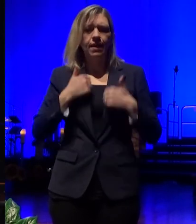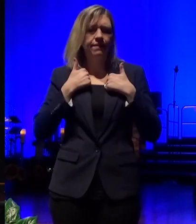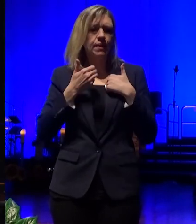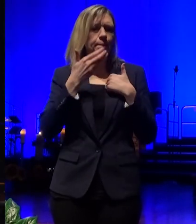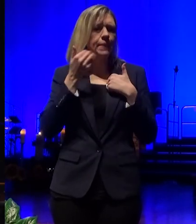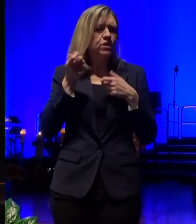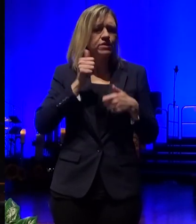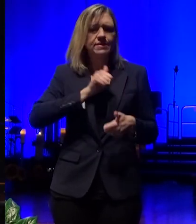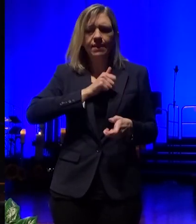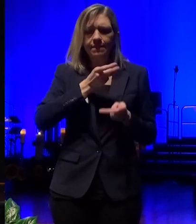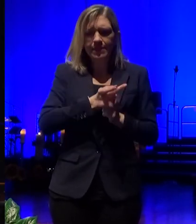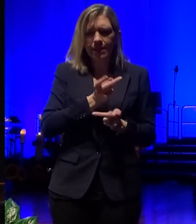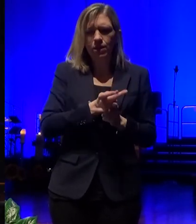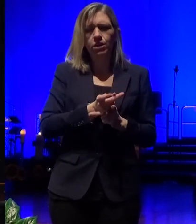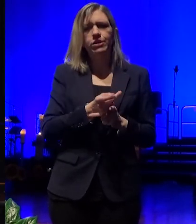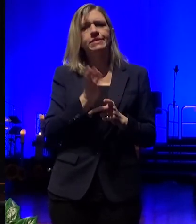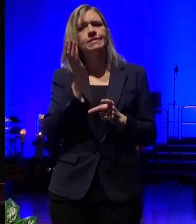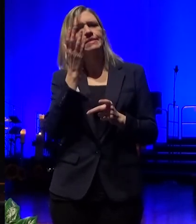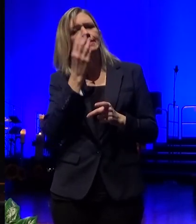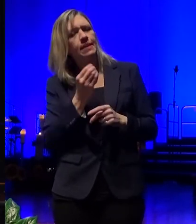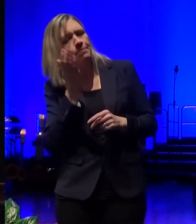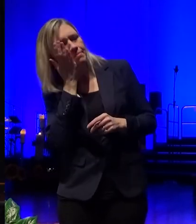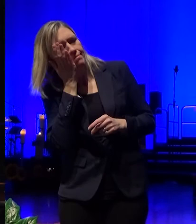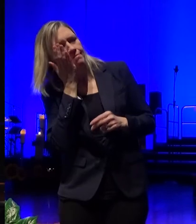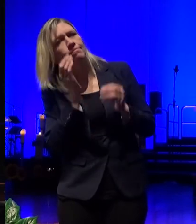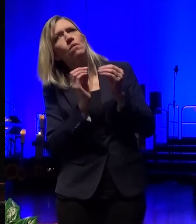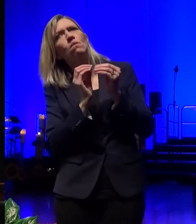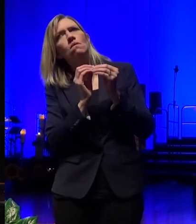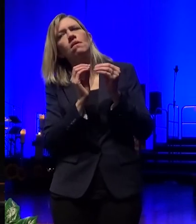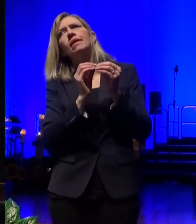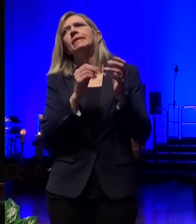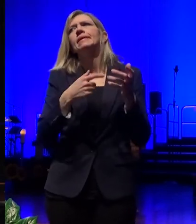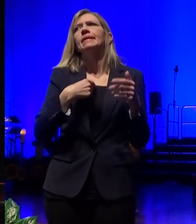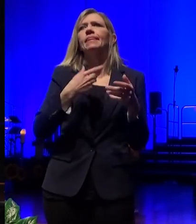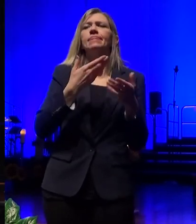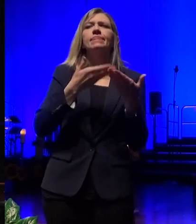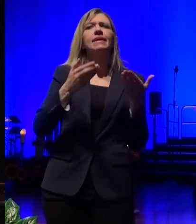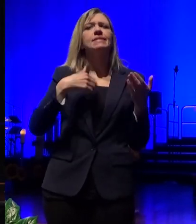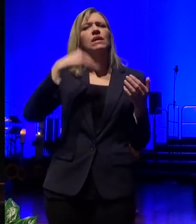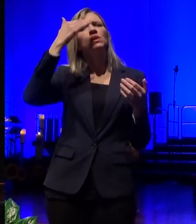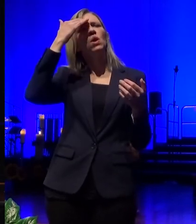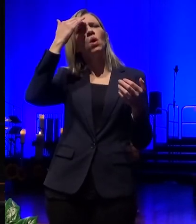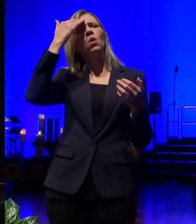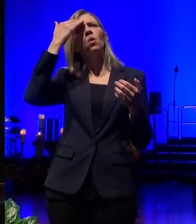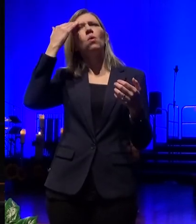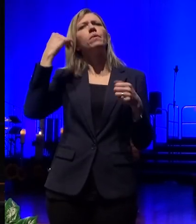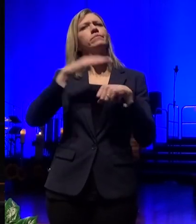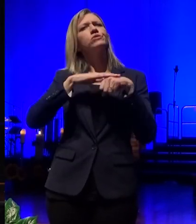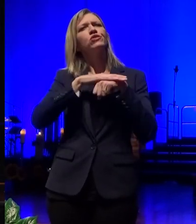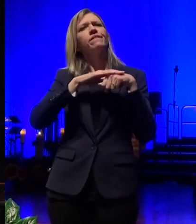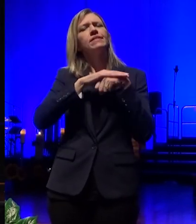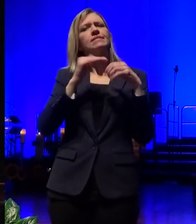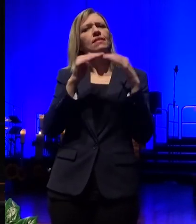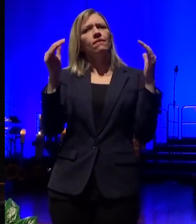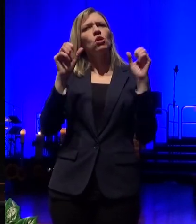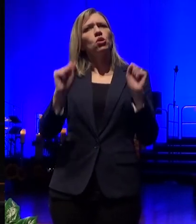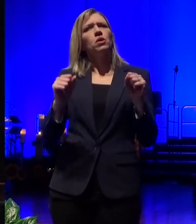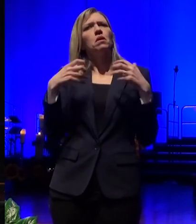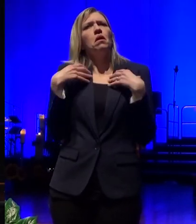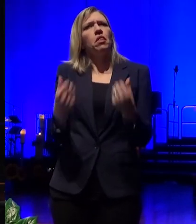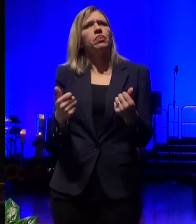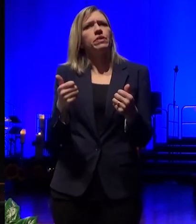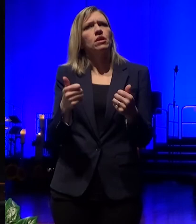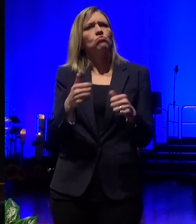take better care of my body, to get more sleep, to do the things I know in my surface mind would really help me be healthier.